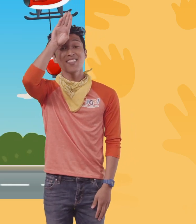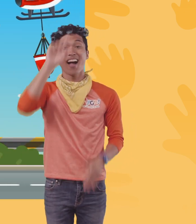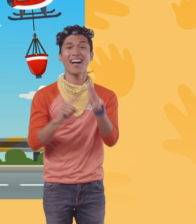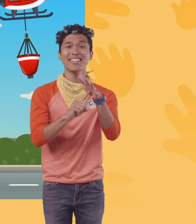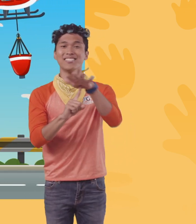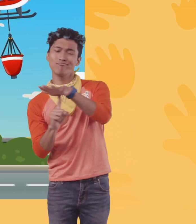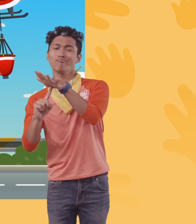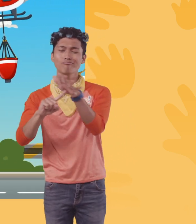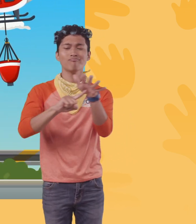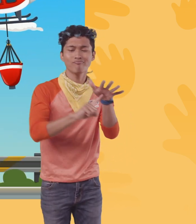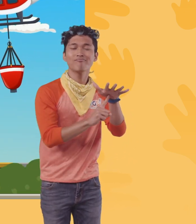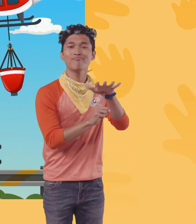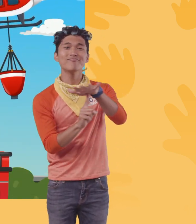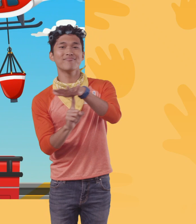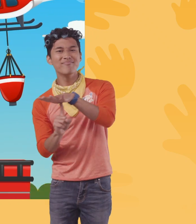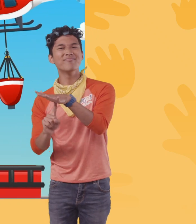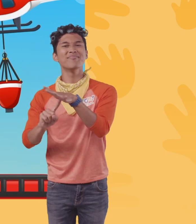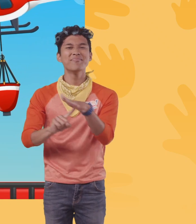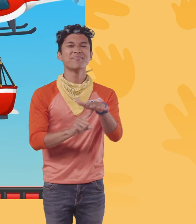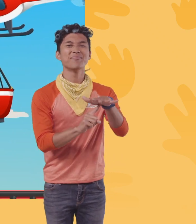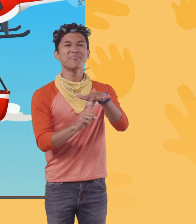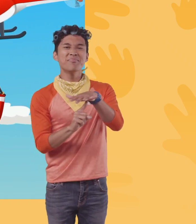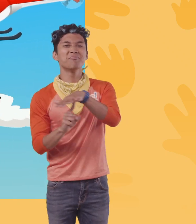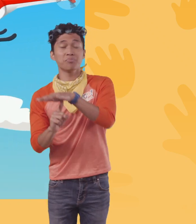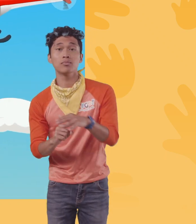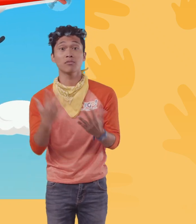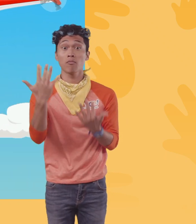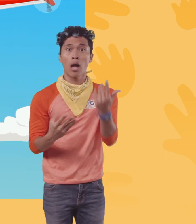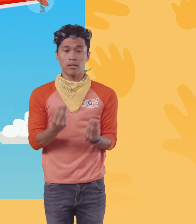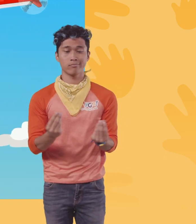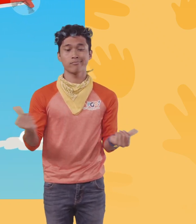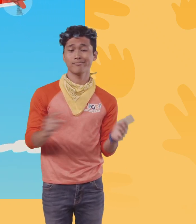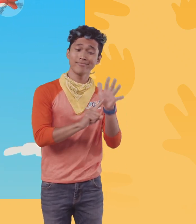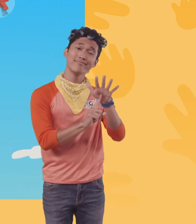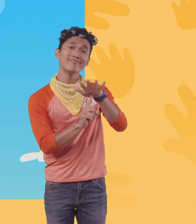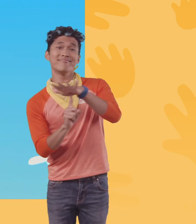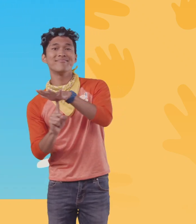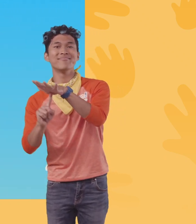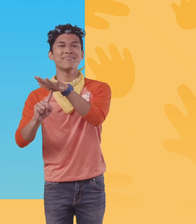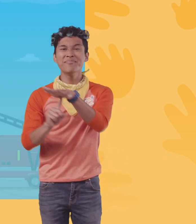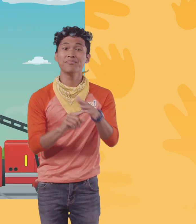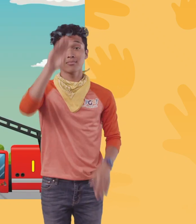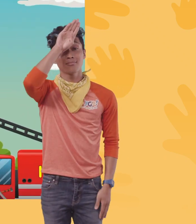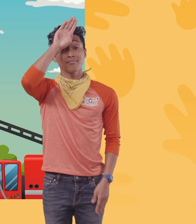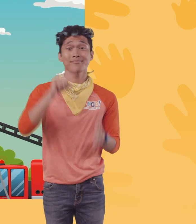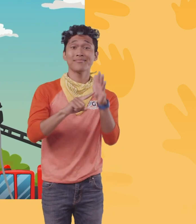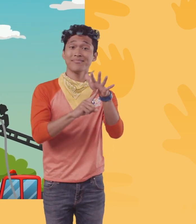It's a firefighting helicopter, fighting fires from above the ground.